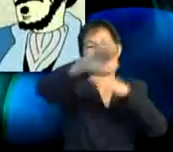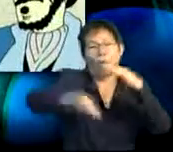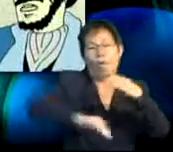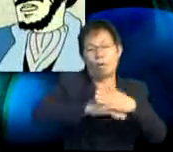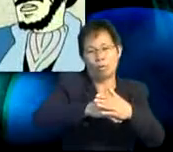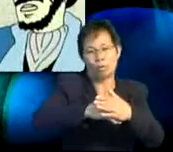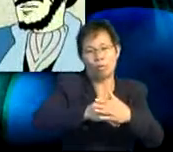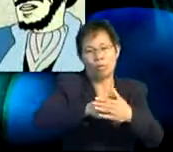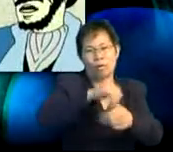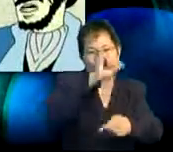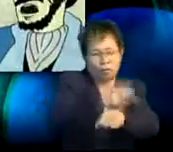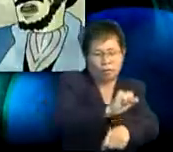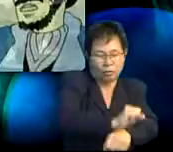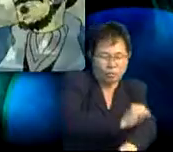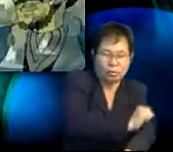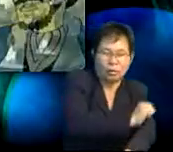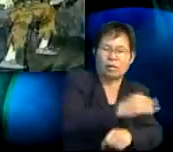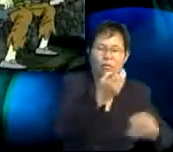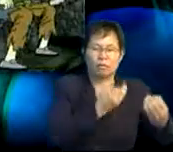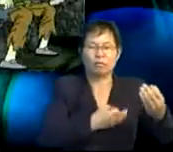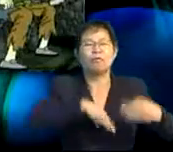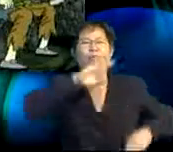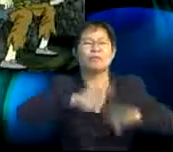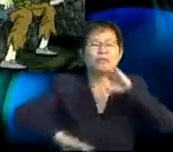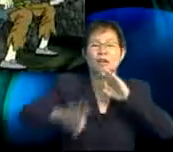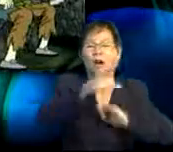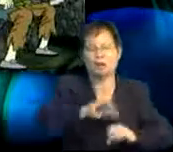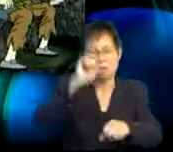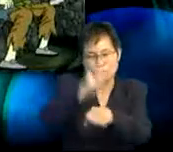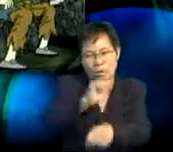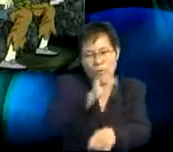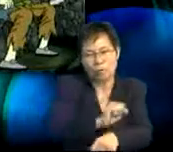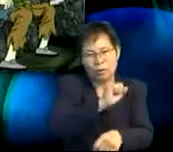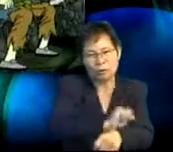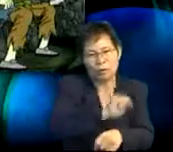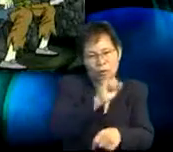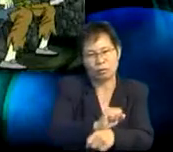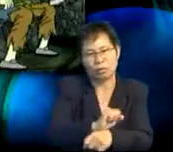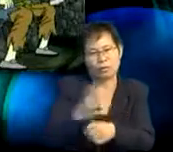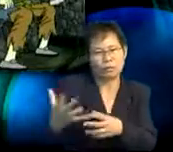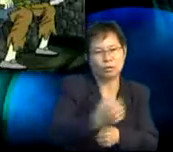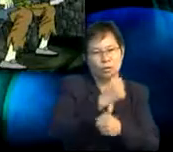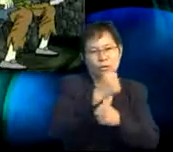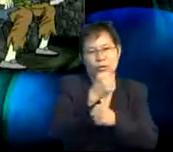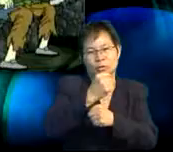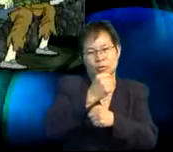this hardship and frustration, and he's working very hard as well to get the villagers out of